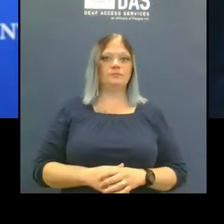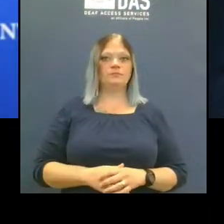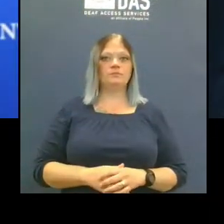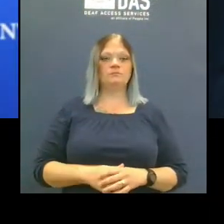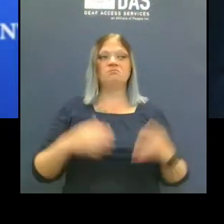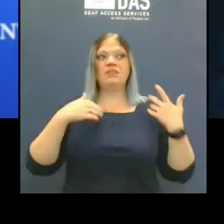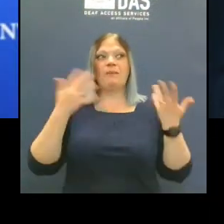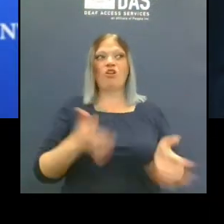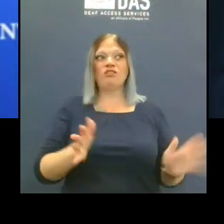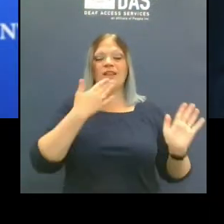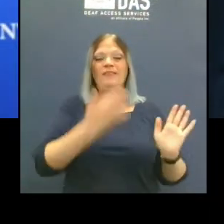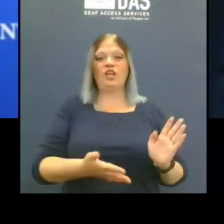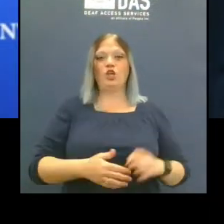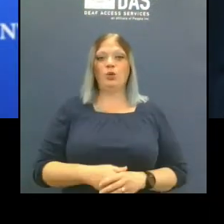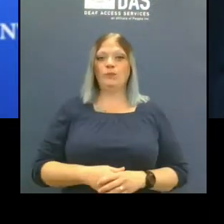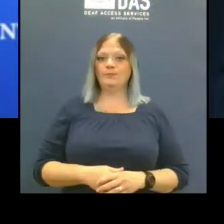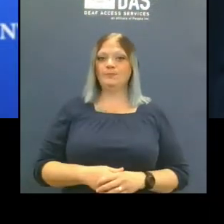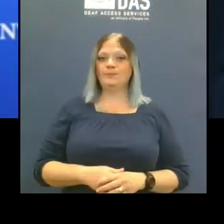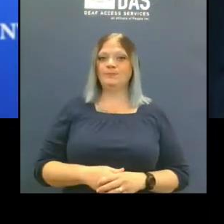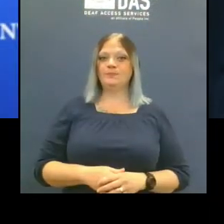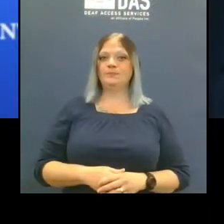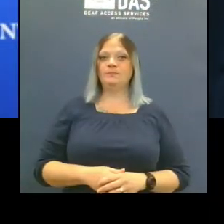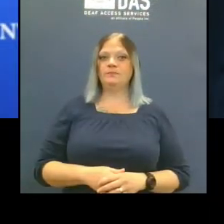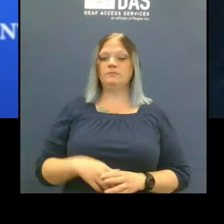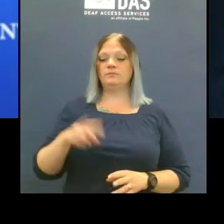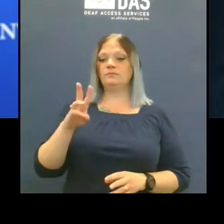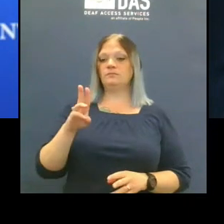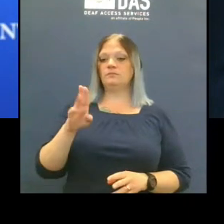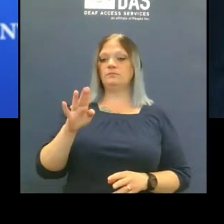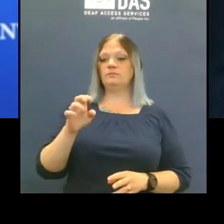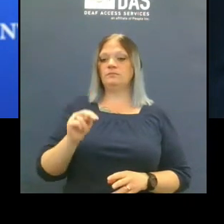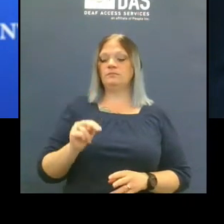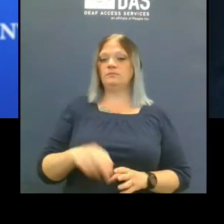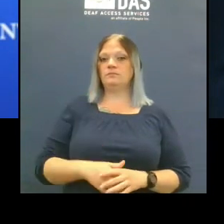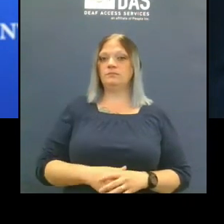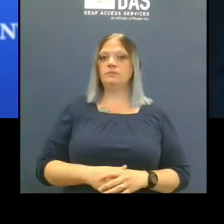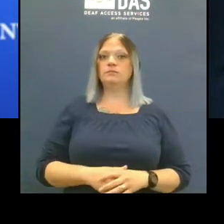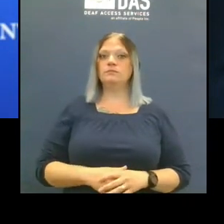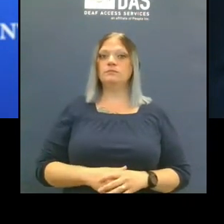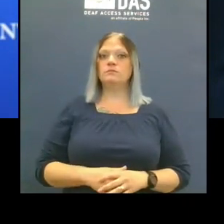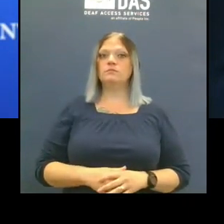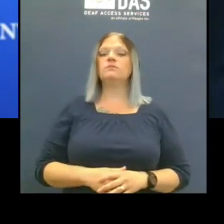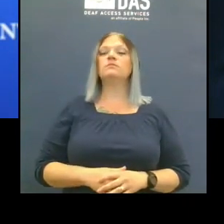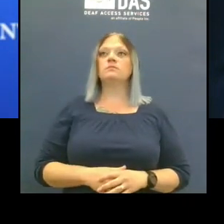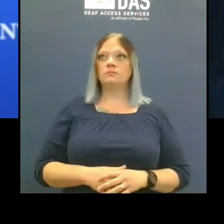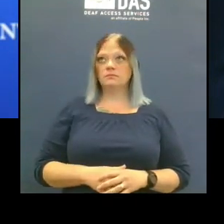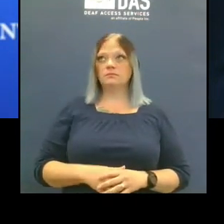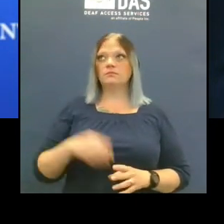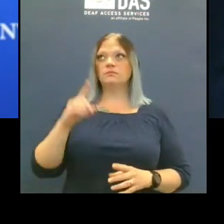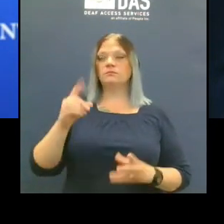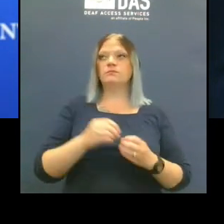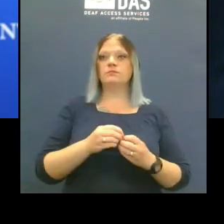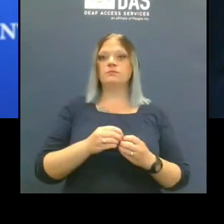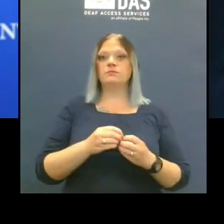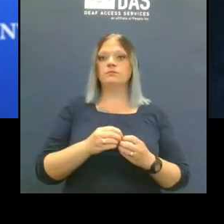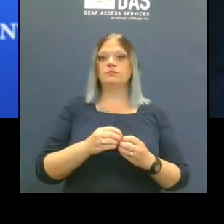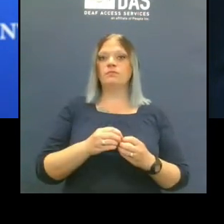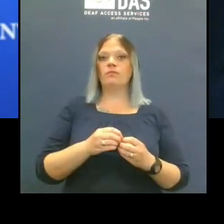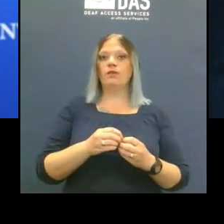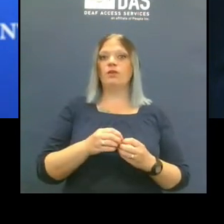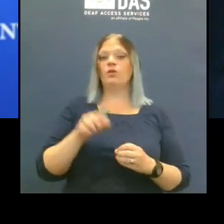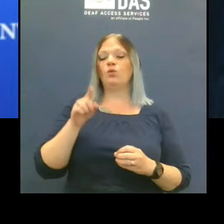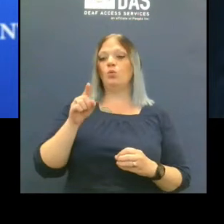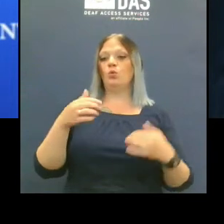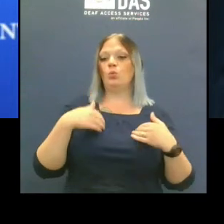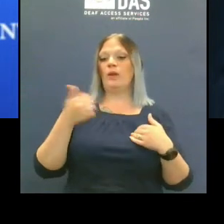I'm actually all set. Thank you so much, Dr. Burstein. Great. WBEN? Yes, just one more question. Do you have